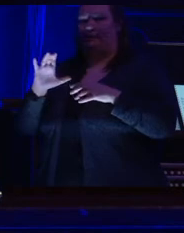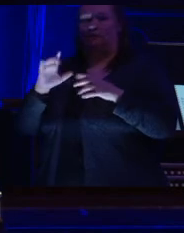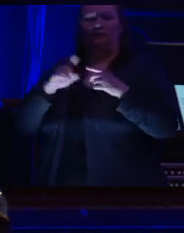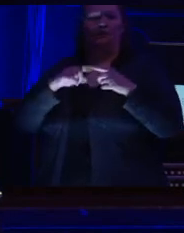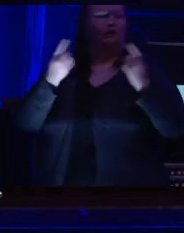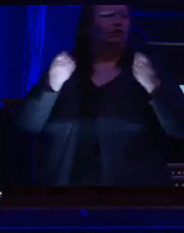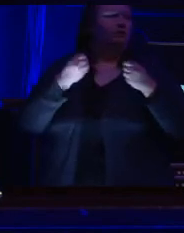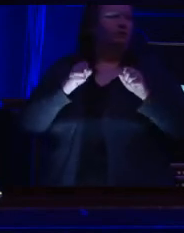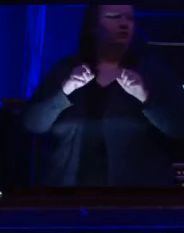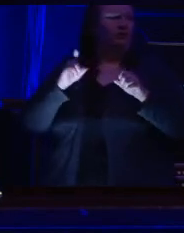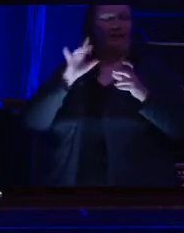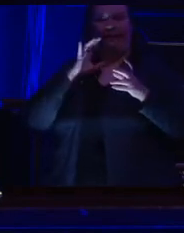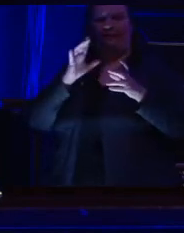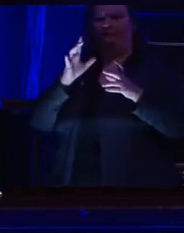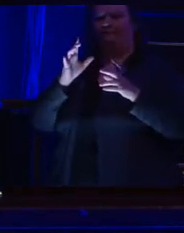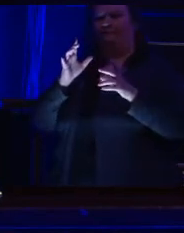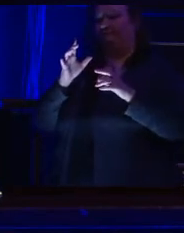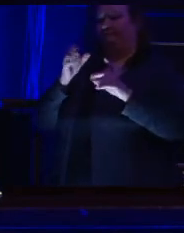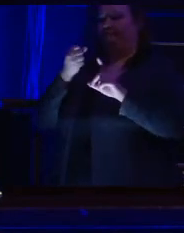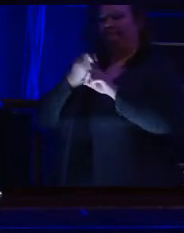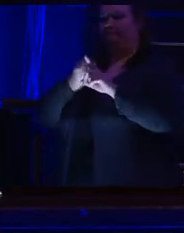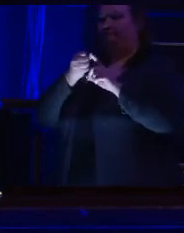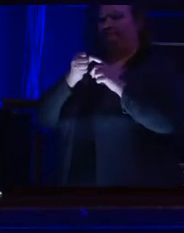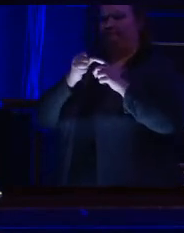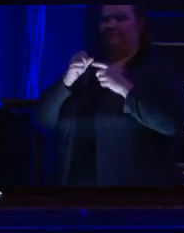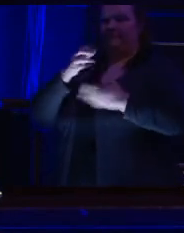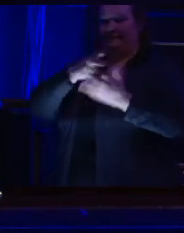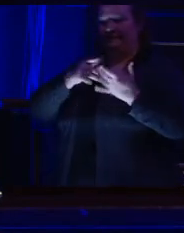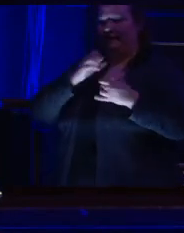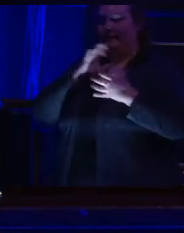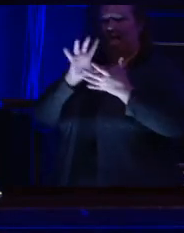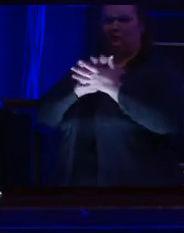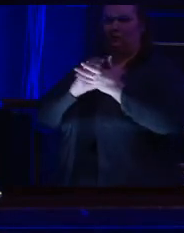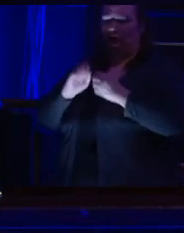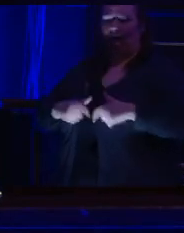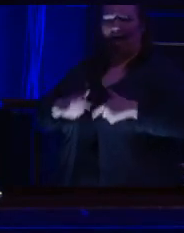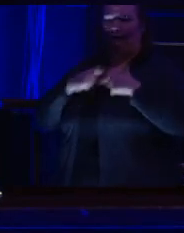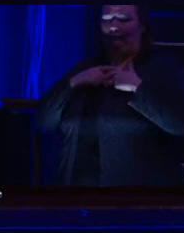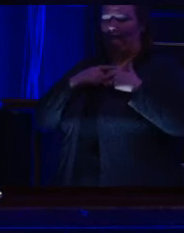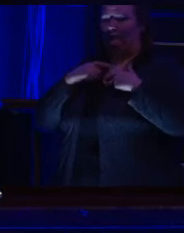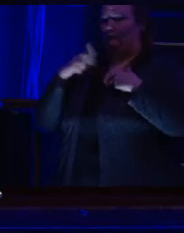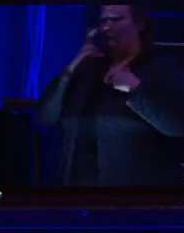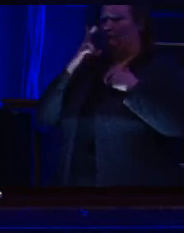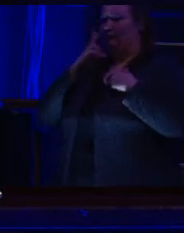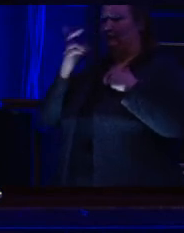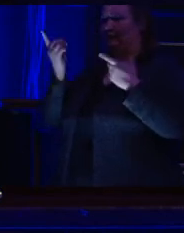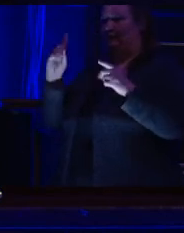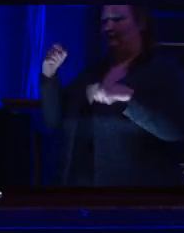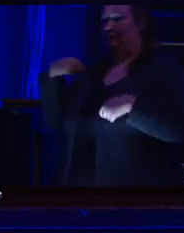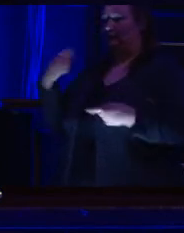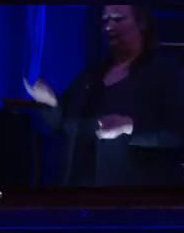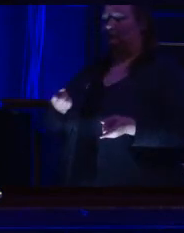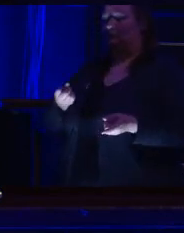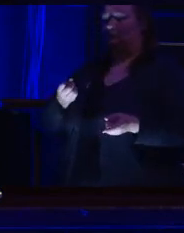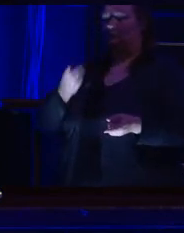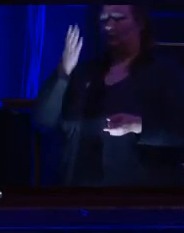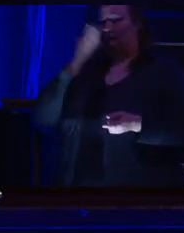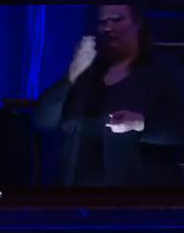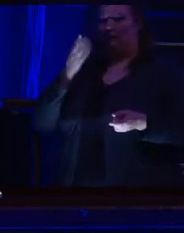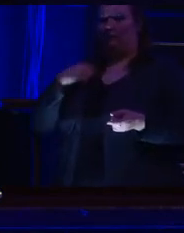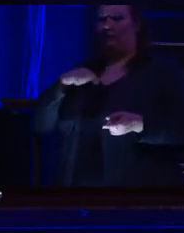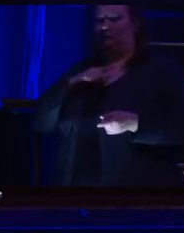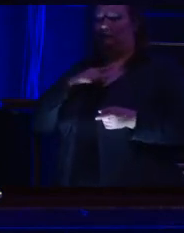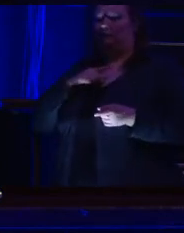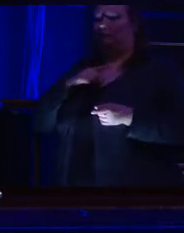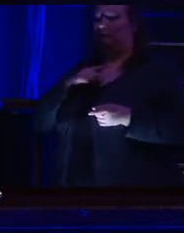have shaken societies and destroyed untold lives. We have seen it happen in front of our own eyes over